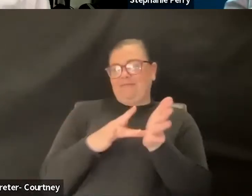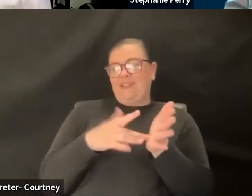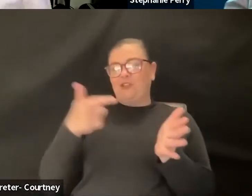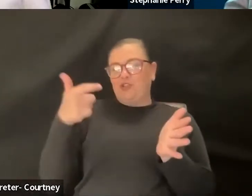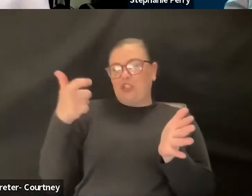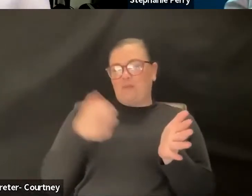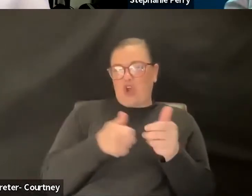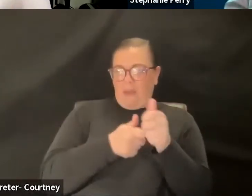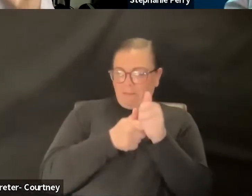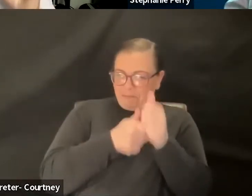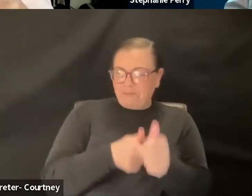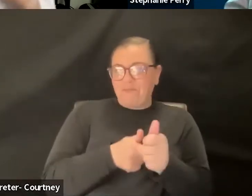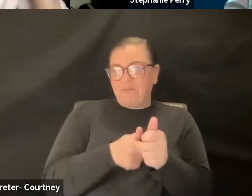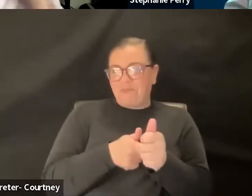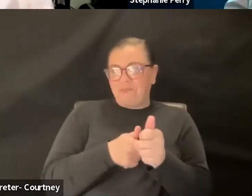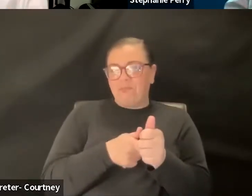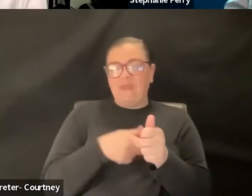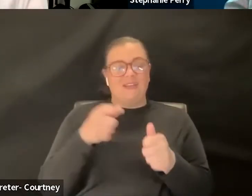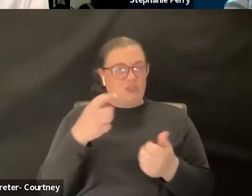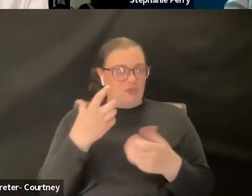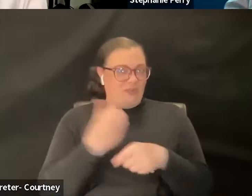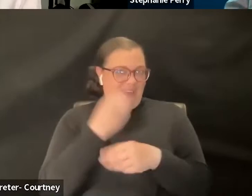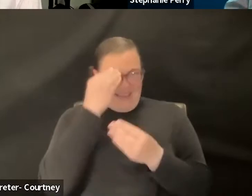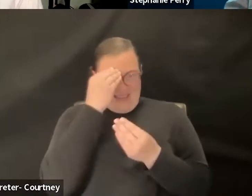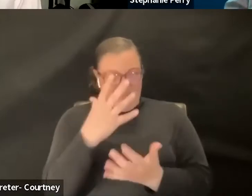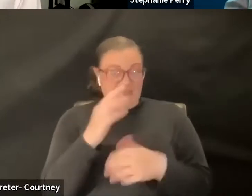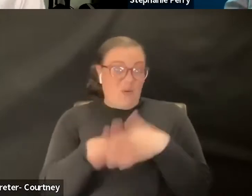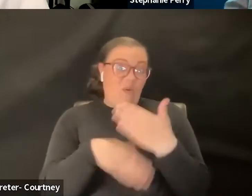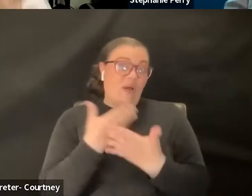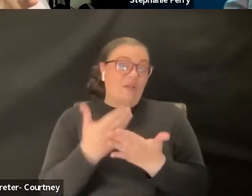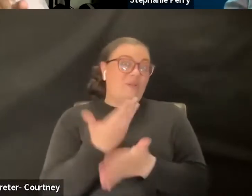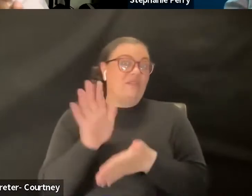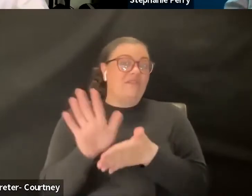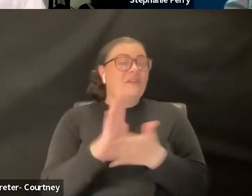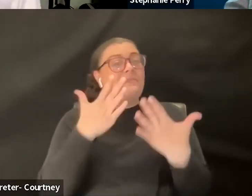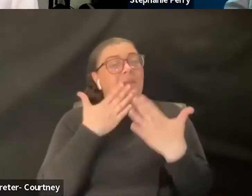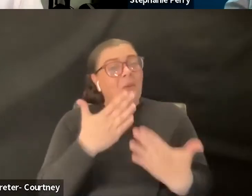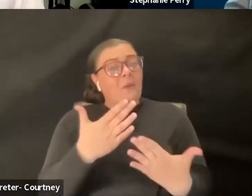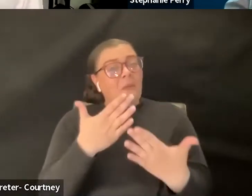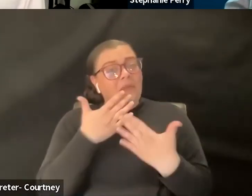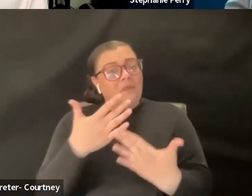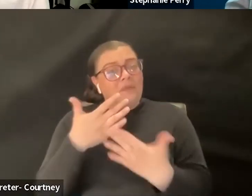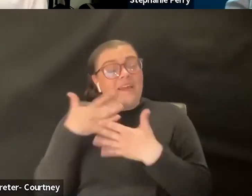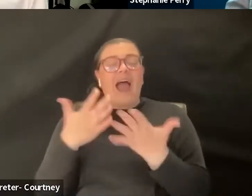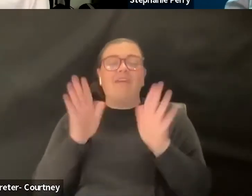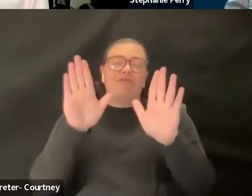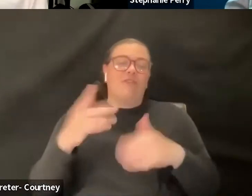are publishing. Thank you. Thank you. Thank you. Have a great day. We'll see you next time.